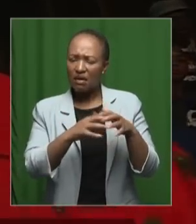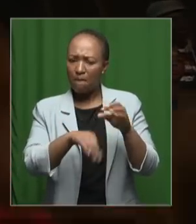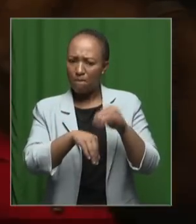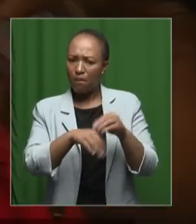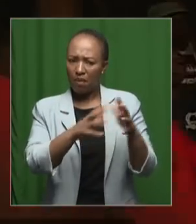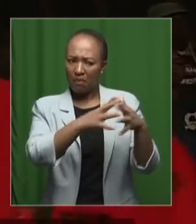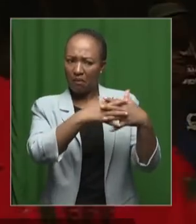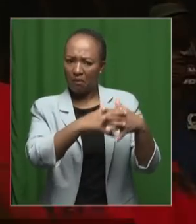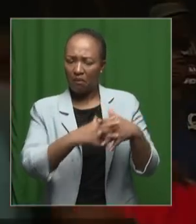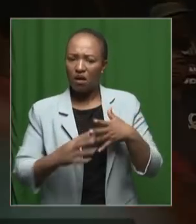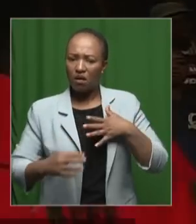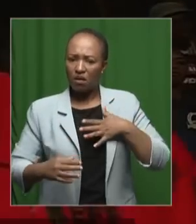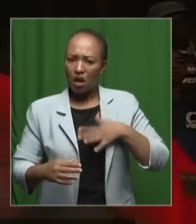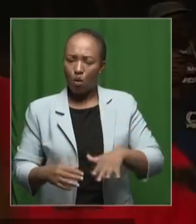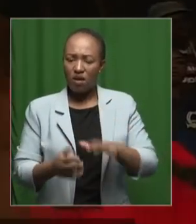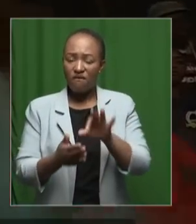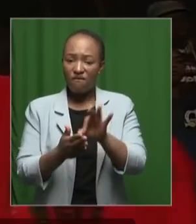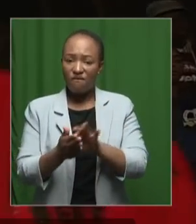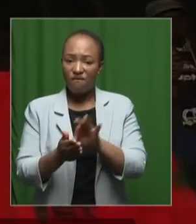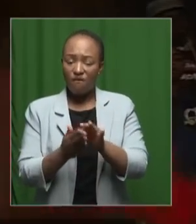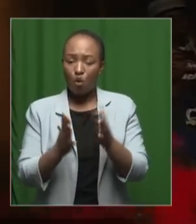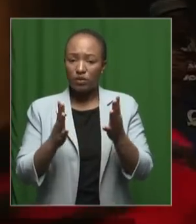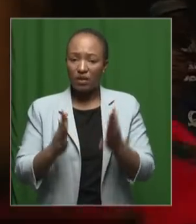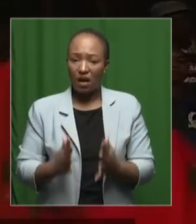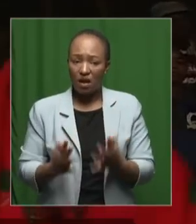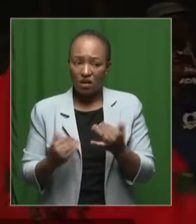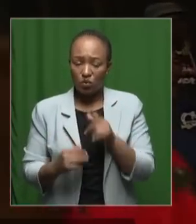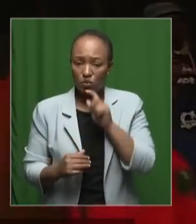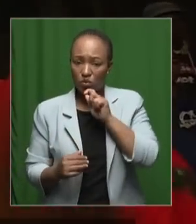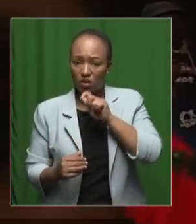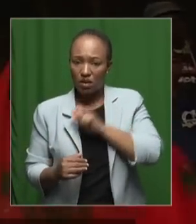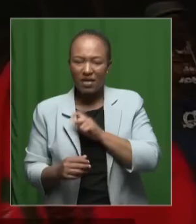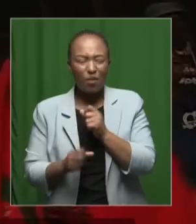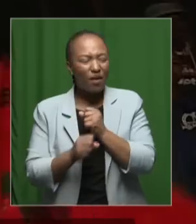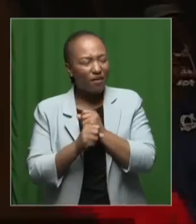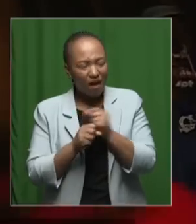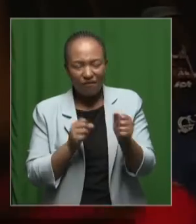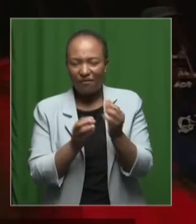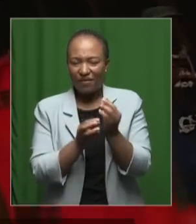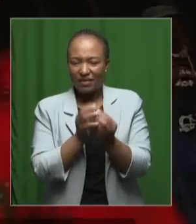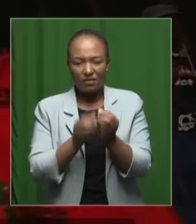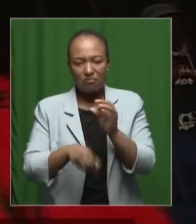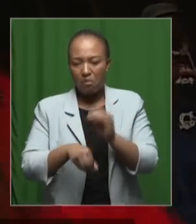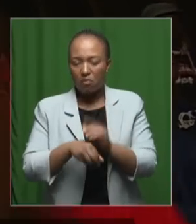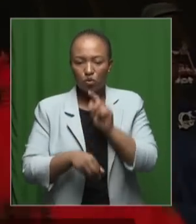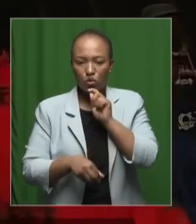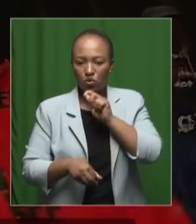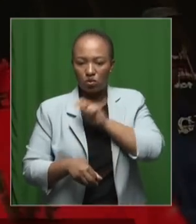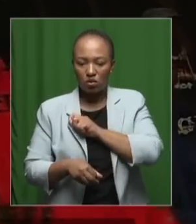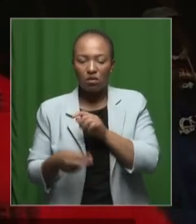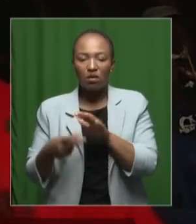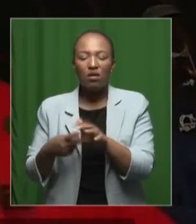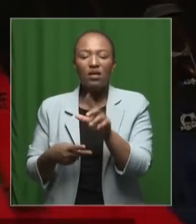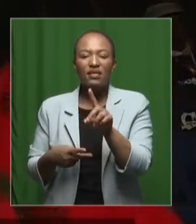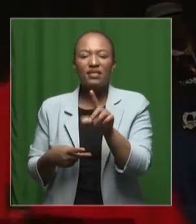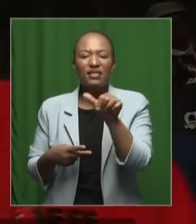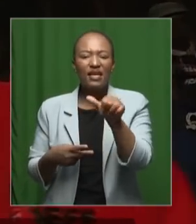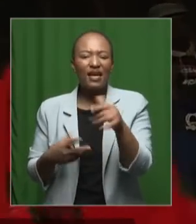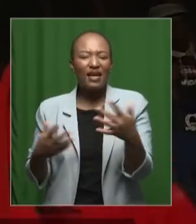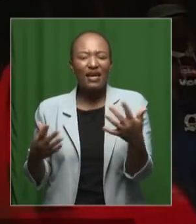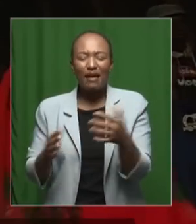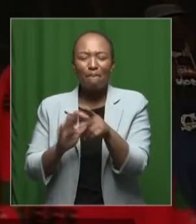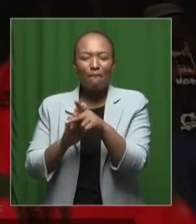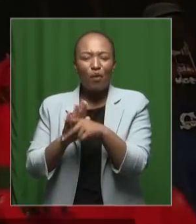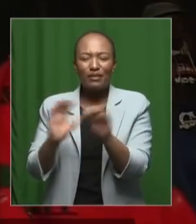created. The voters shouldn't listen to that. It's never going to happen. The ANC won't fix immigration in this country. Going to the DA doesn't have an immigration policy.